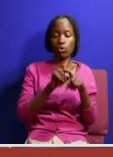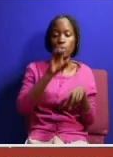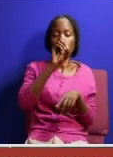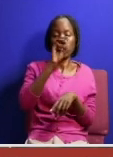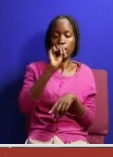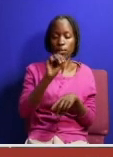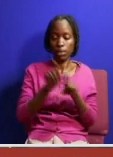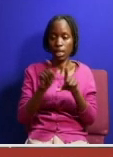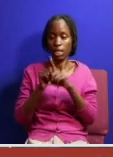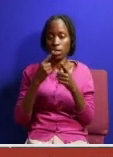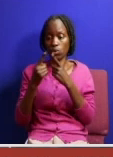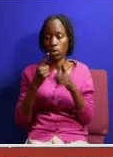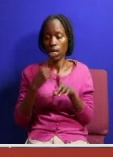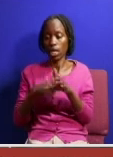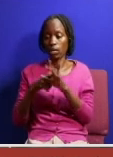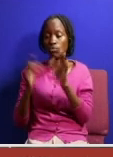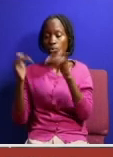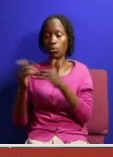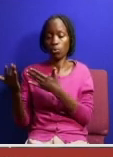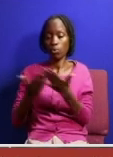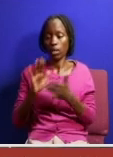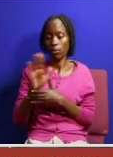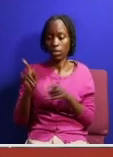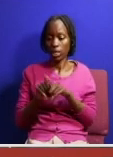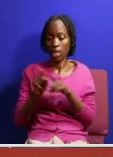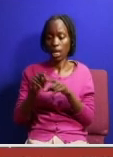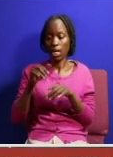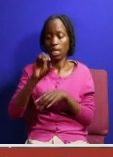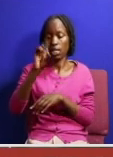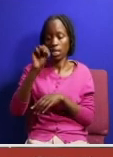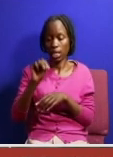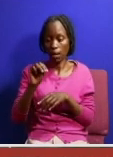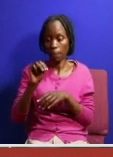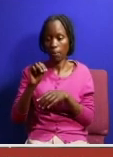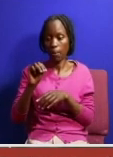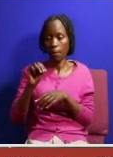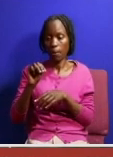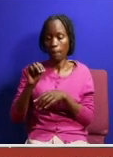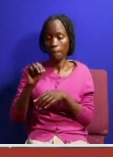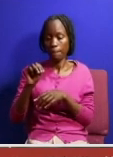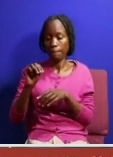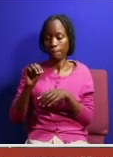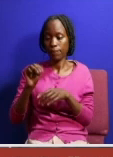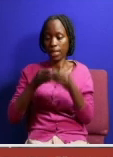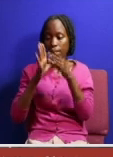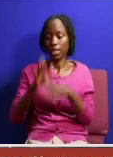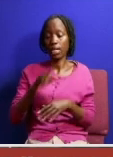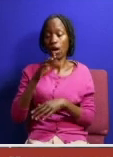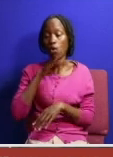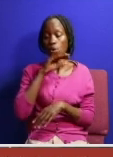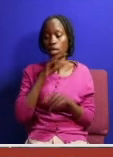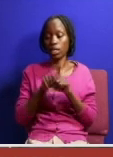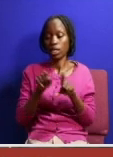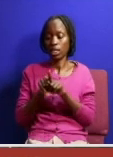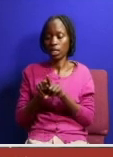officially. Speaking during an event to welcome them at the ODM party headquarters, party leader Raila Odinga denounced